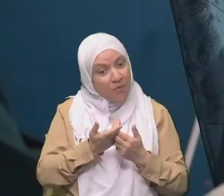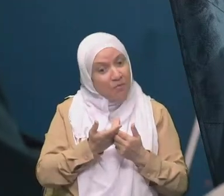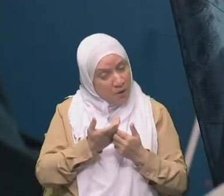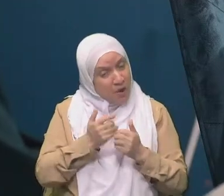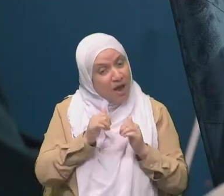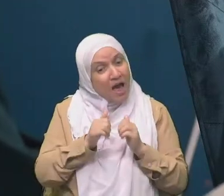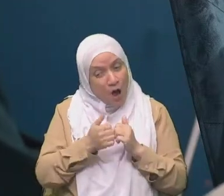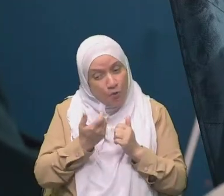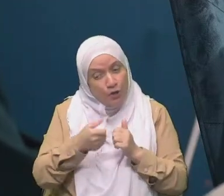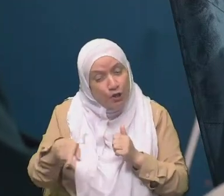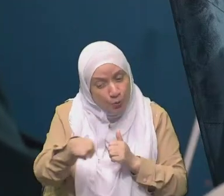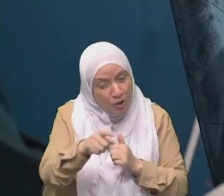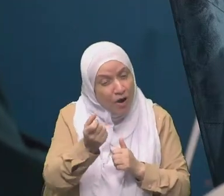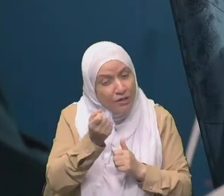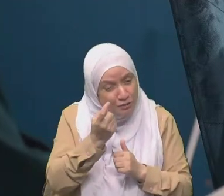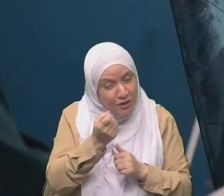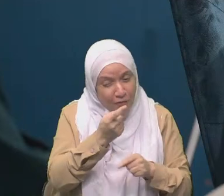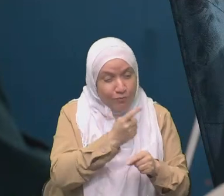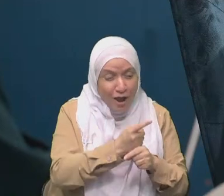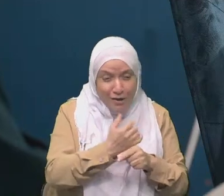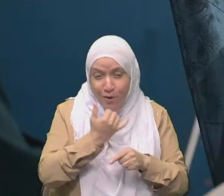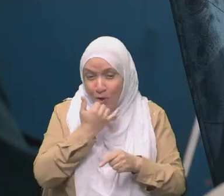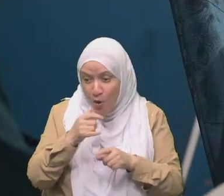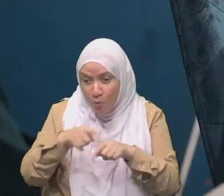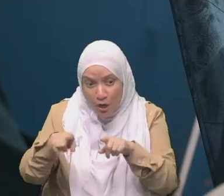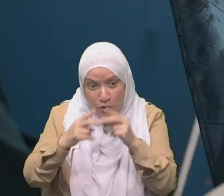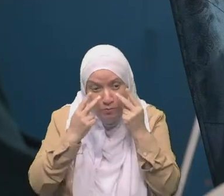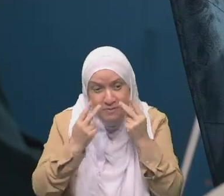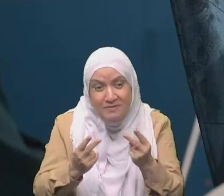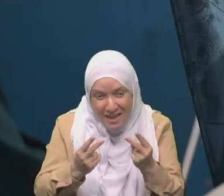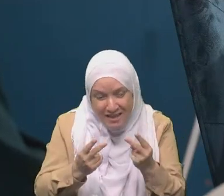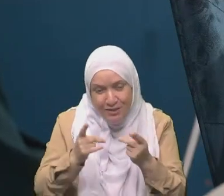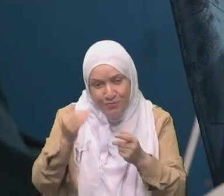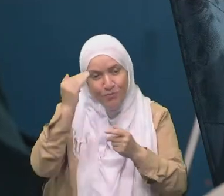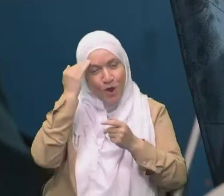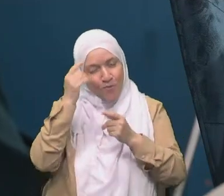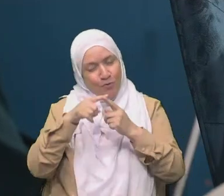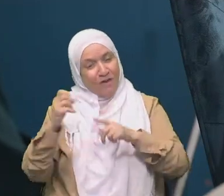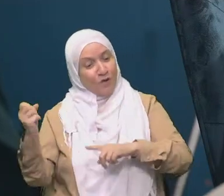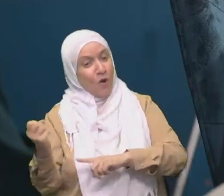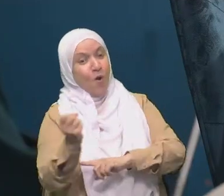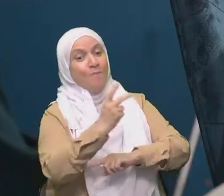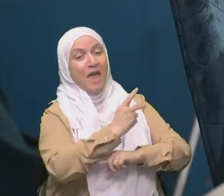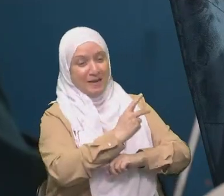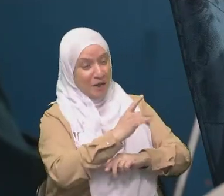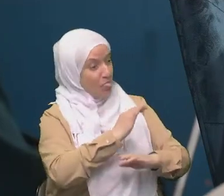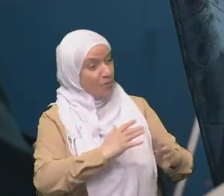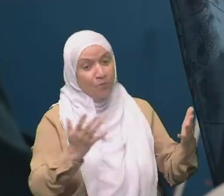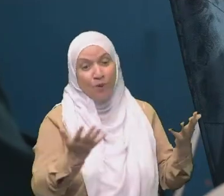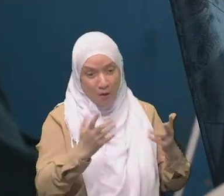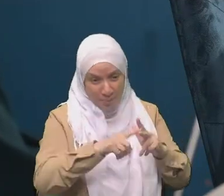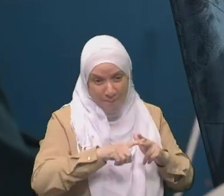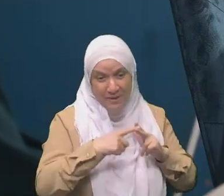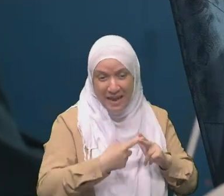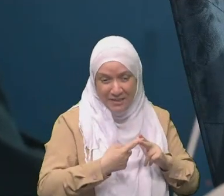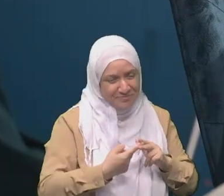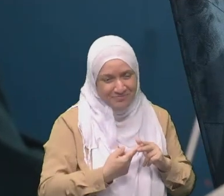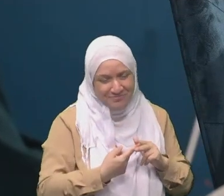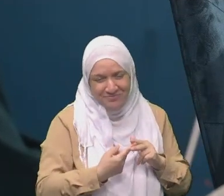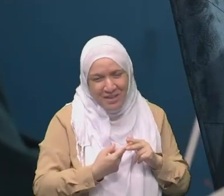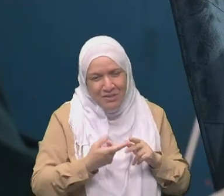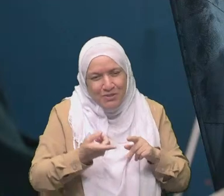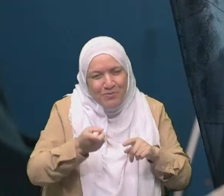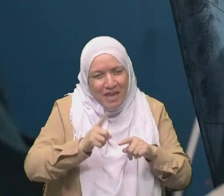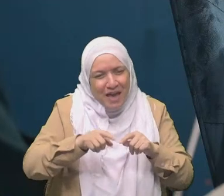good, you have to go back to the source. You can't depend on what people do, what people say. You have to go back to what Allah subhanahu wa